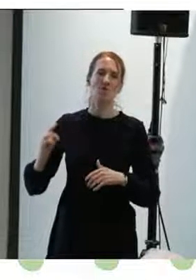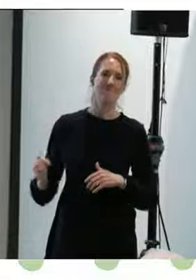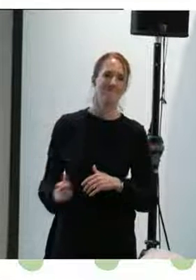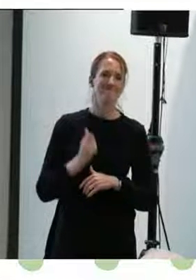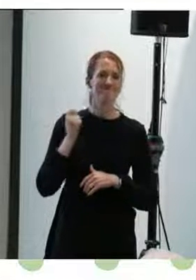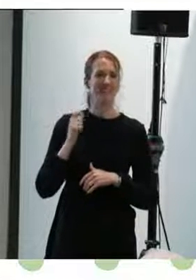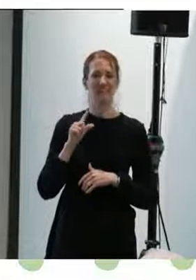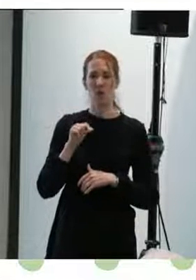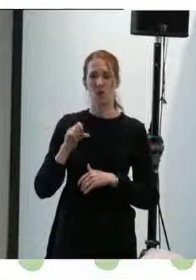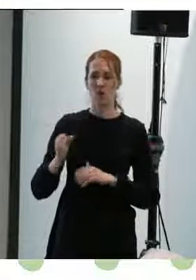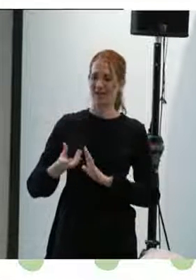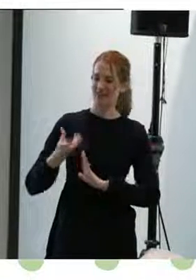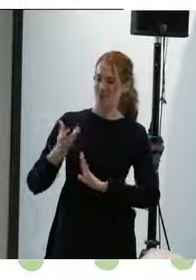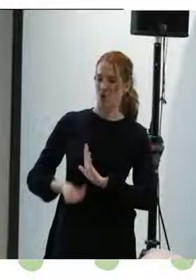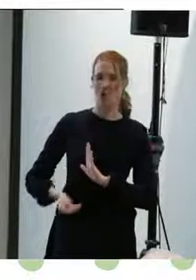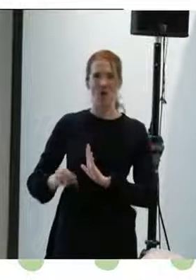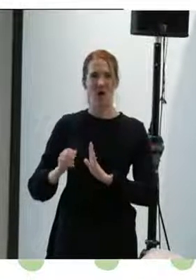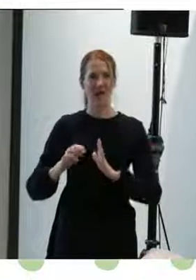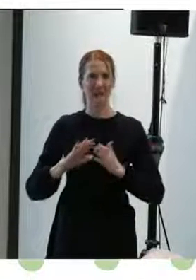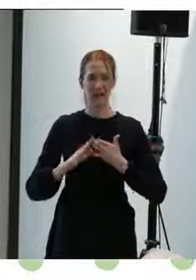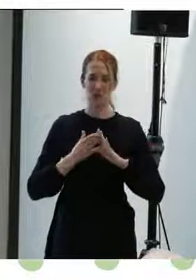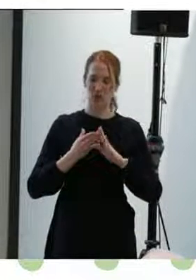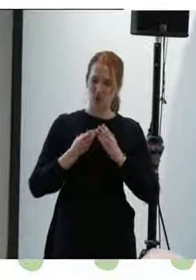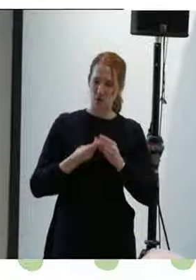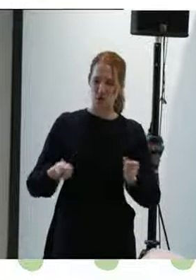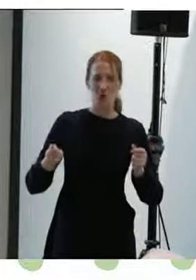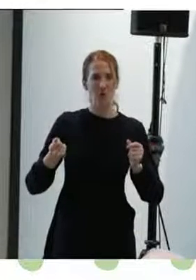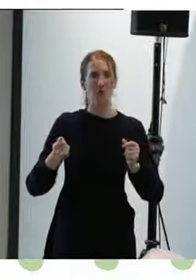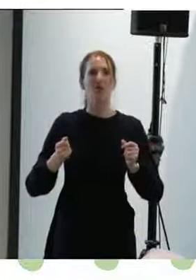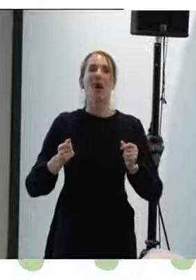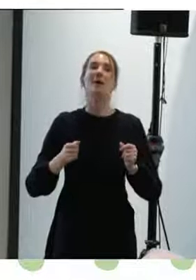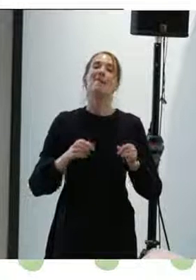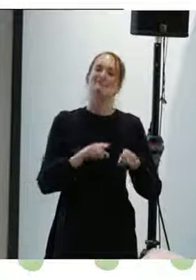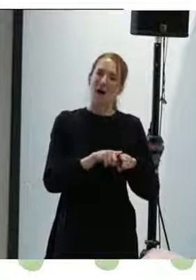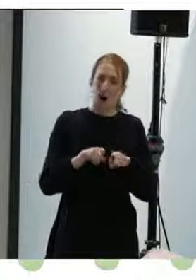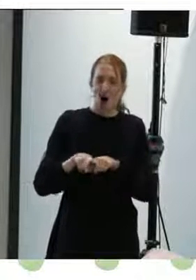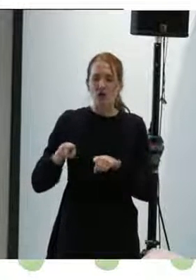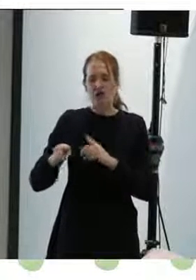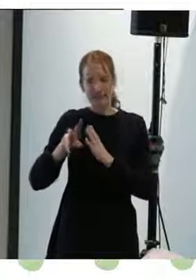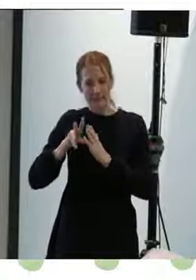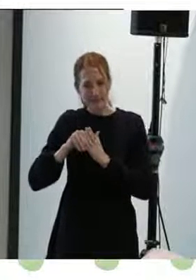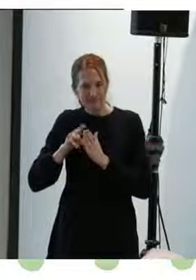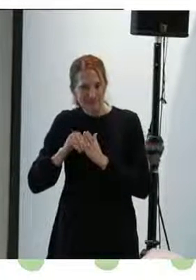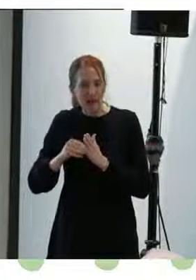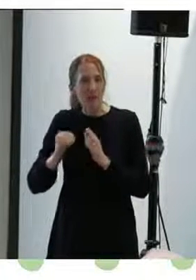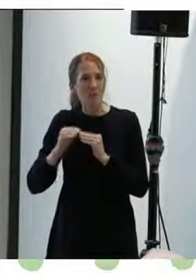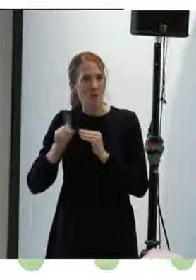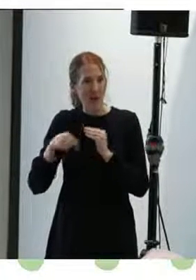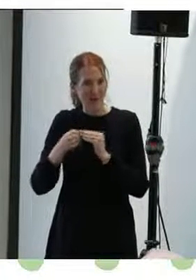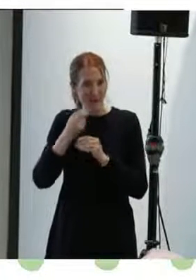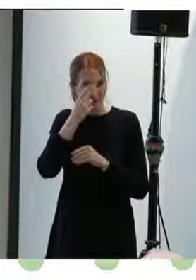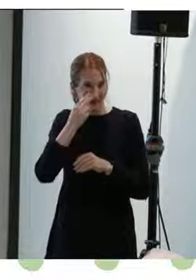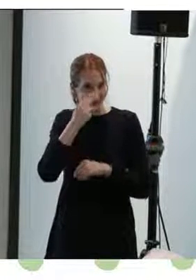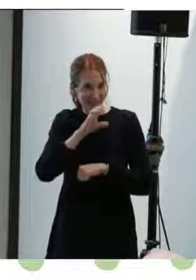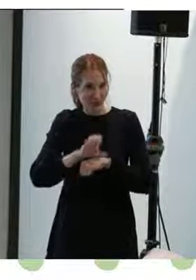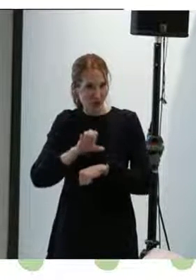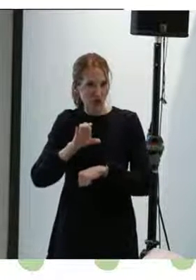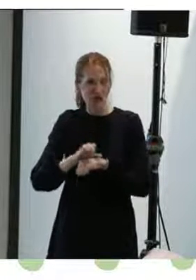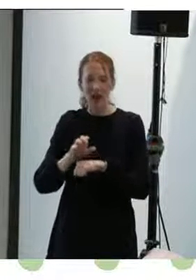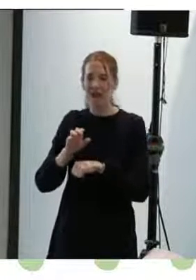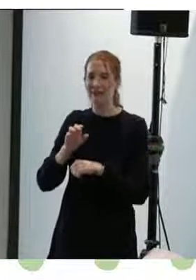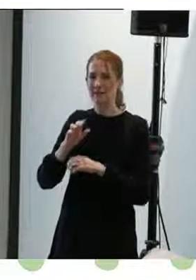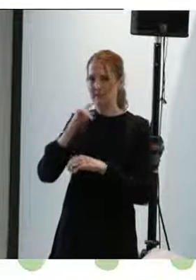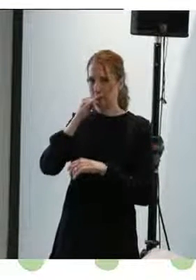And on top of that, as they've learned more about the Catholic Church and the covering up of abuse of children, there's